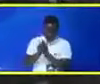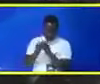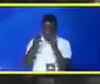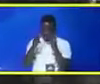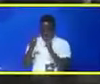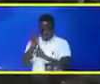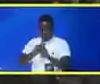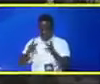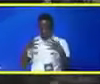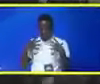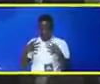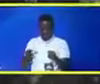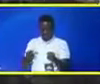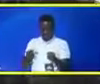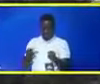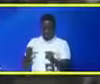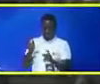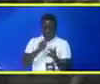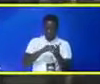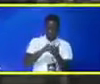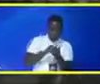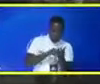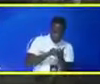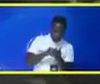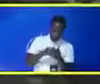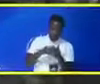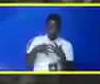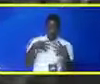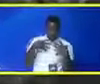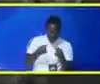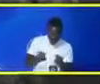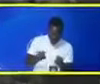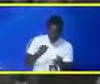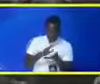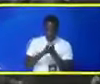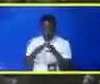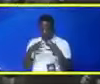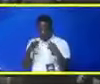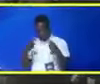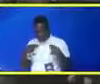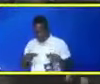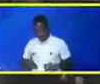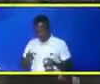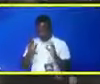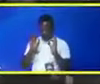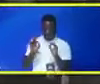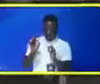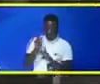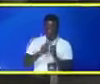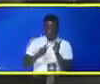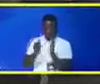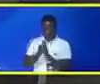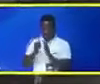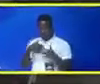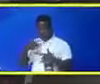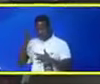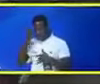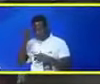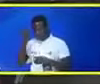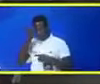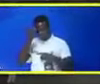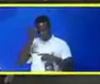healed, agile, healthy, and many have sadly been plagued by sicknesses, diseases,